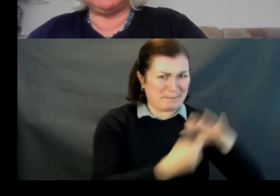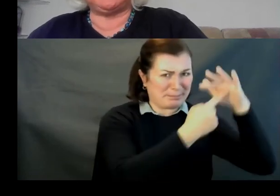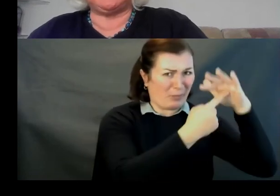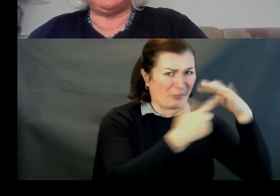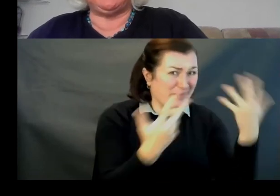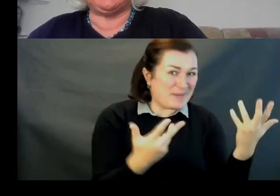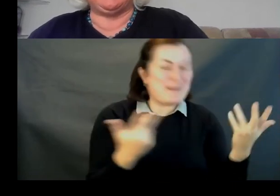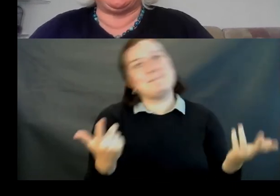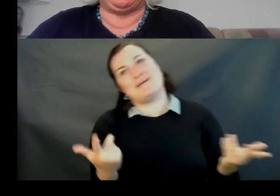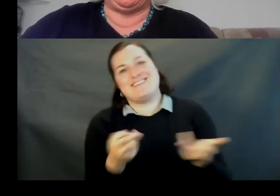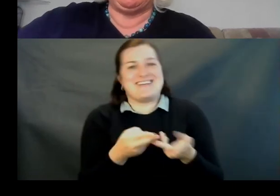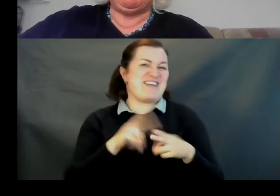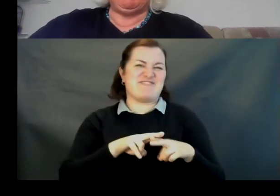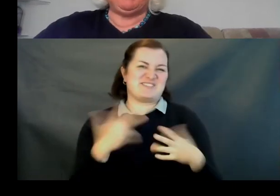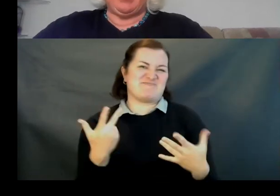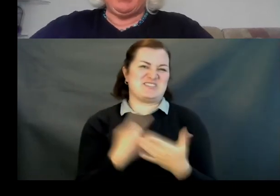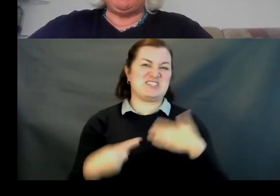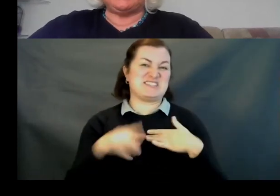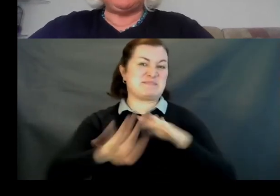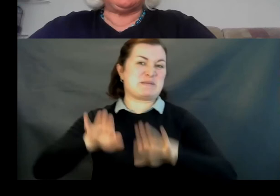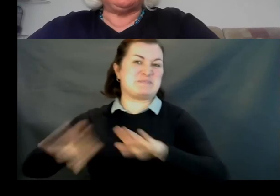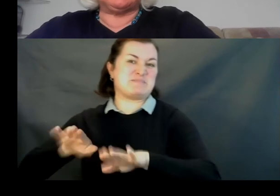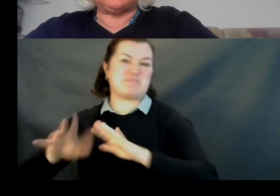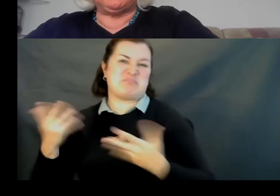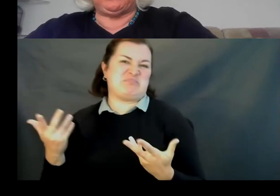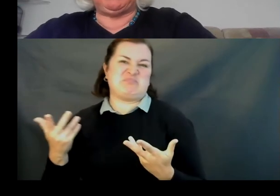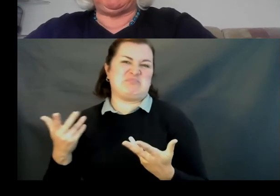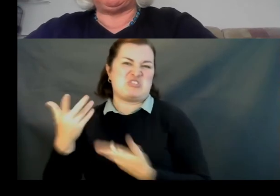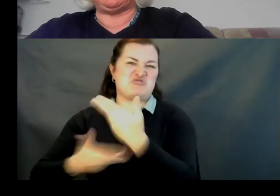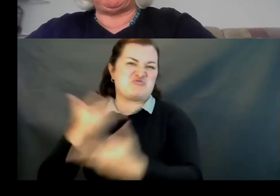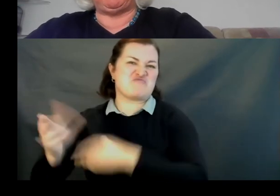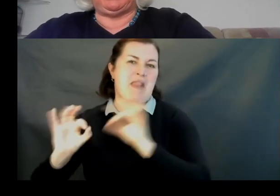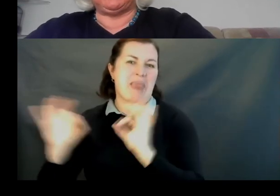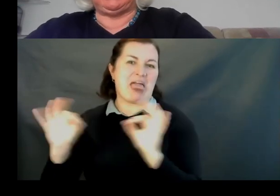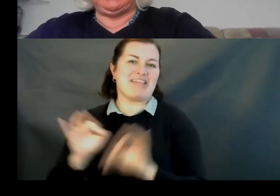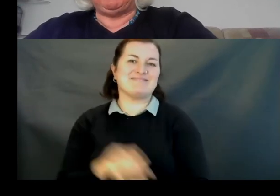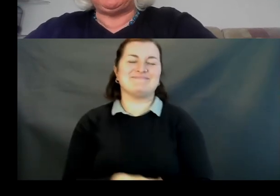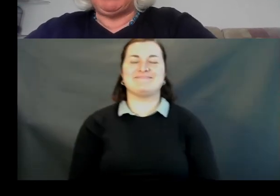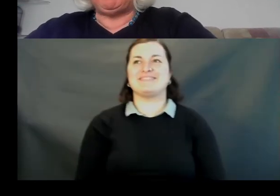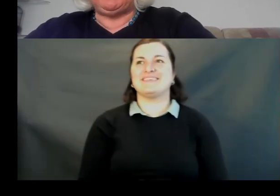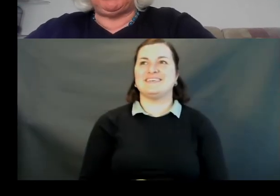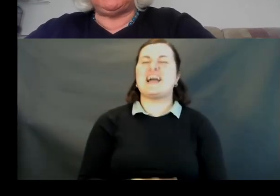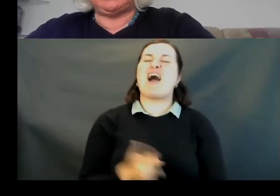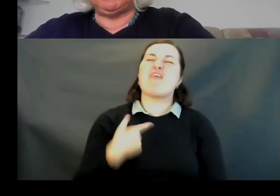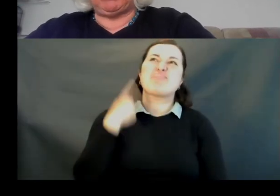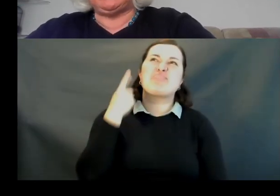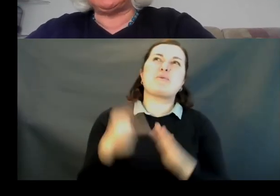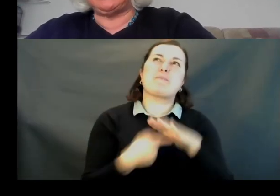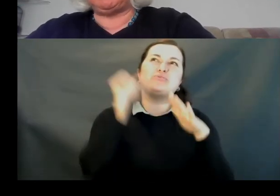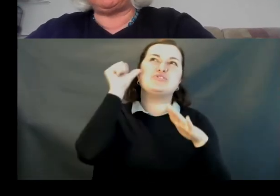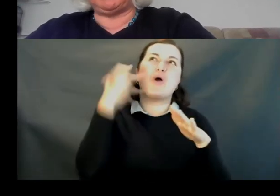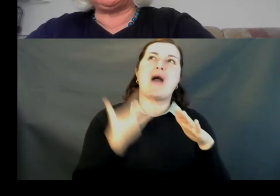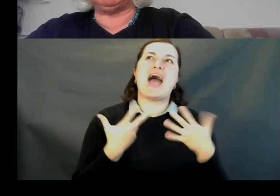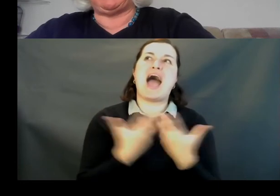them do it. Just do it, it's fine. So it is a question of knowing how to stay out of the way as well. But there have been people who've said to me, I